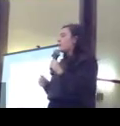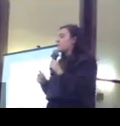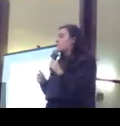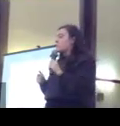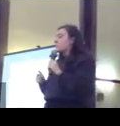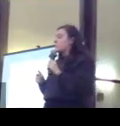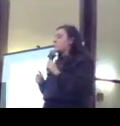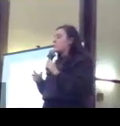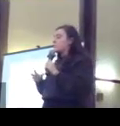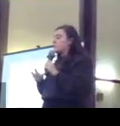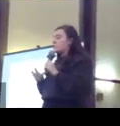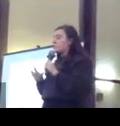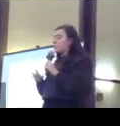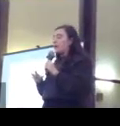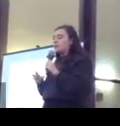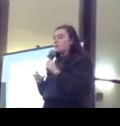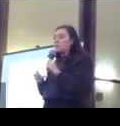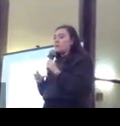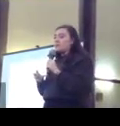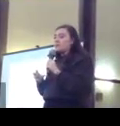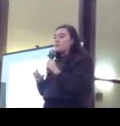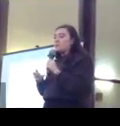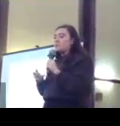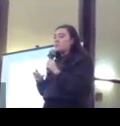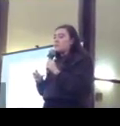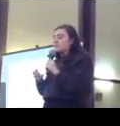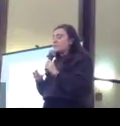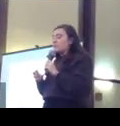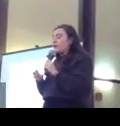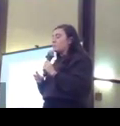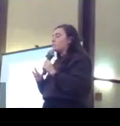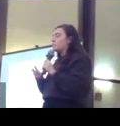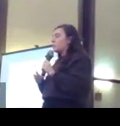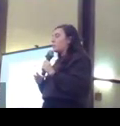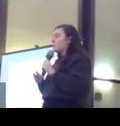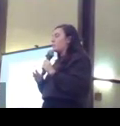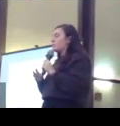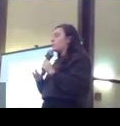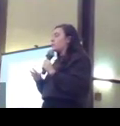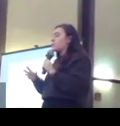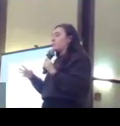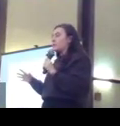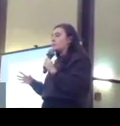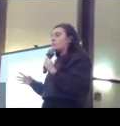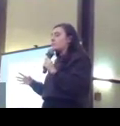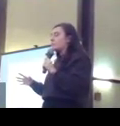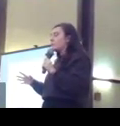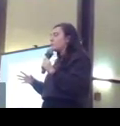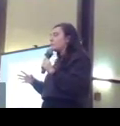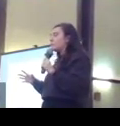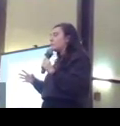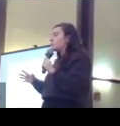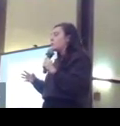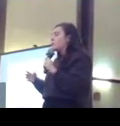really serve, as well as stable housing, existing stable housing for growing or building out momentum